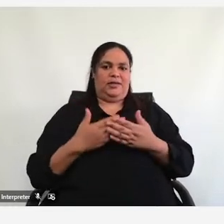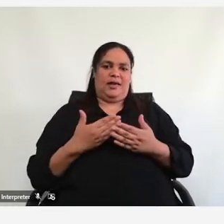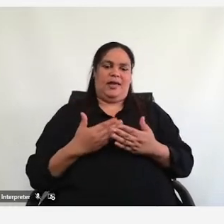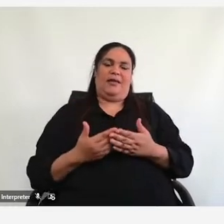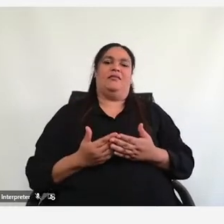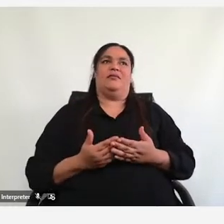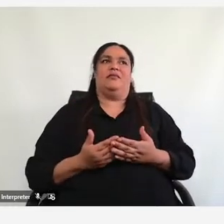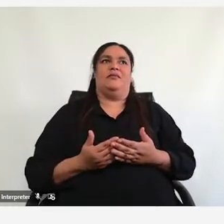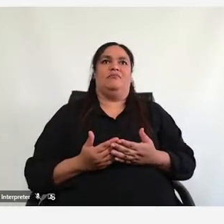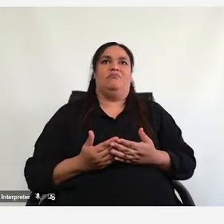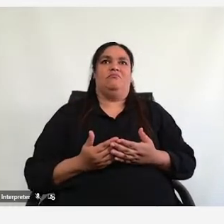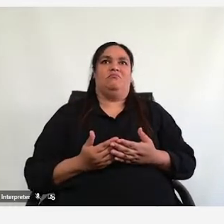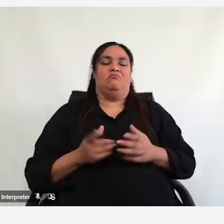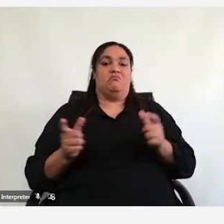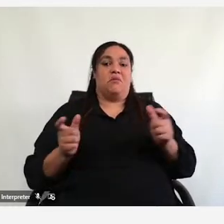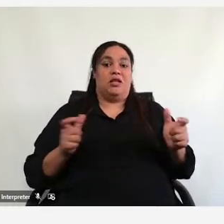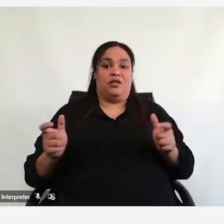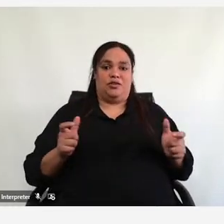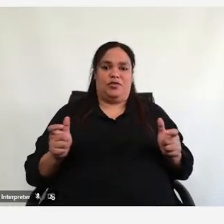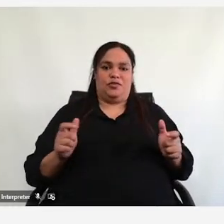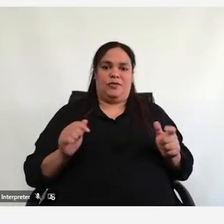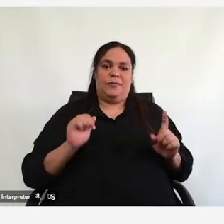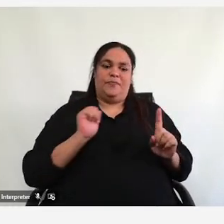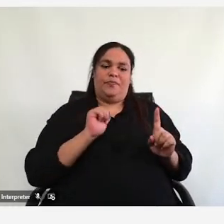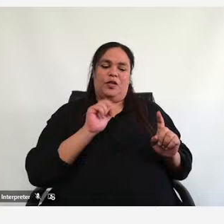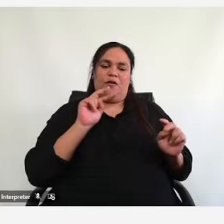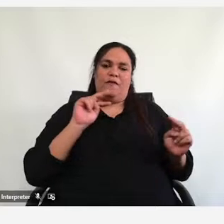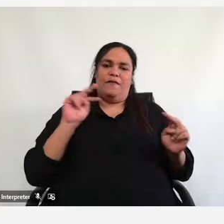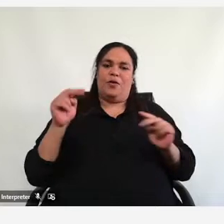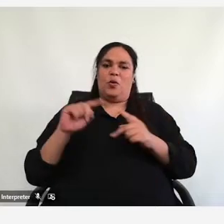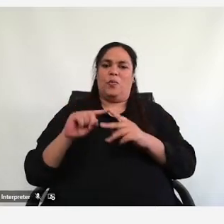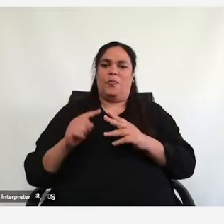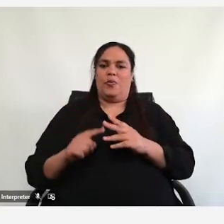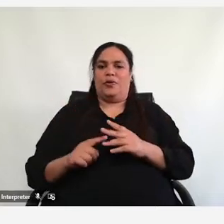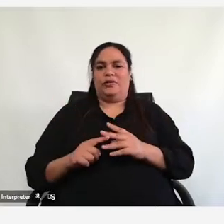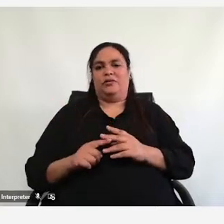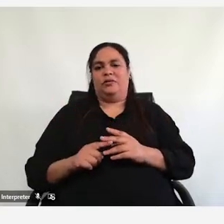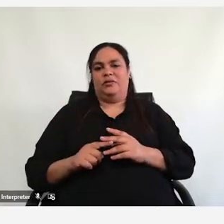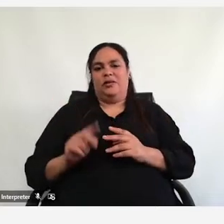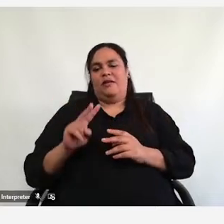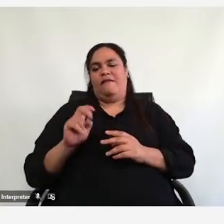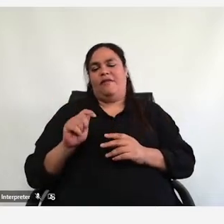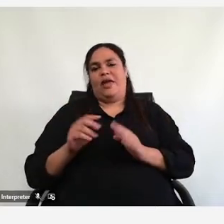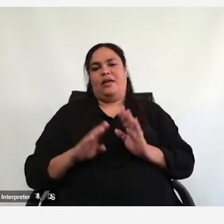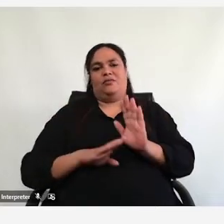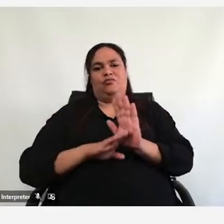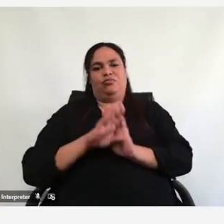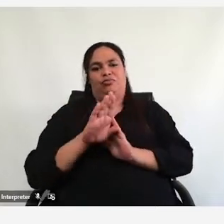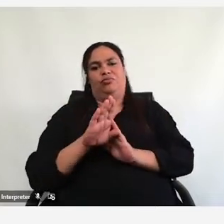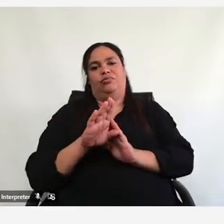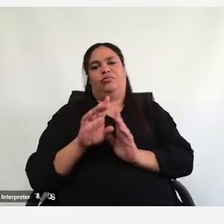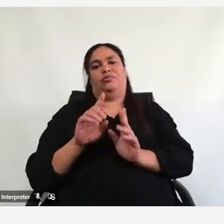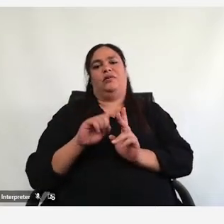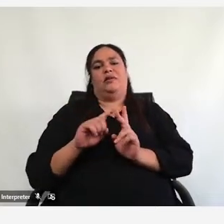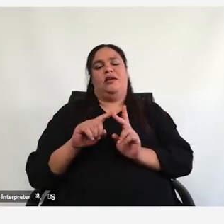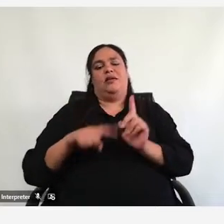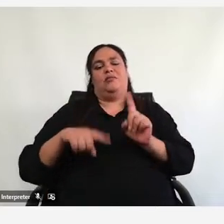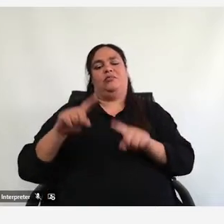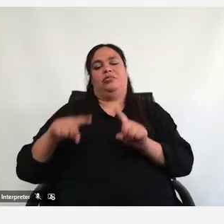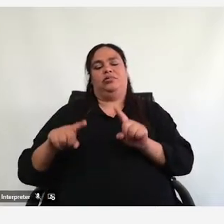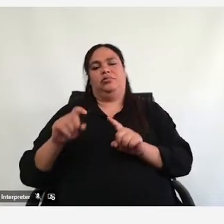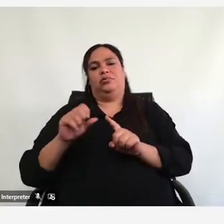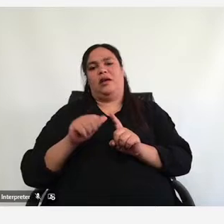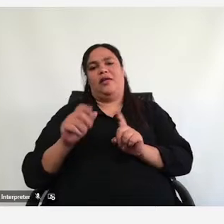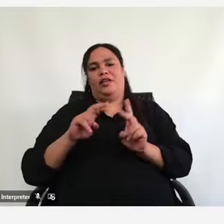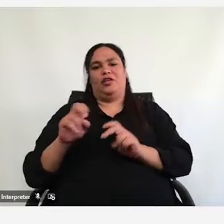to manage her viewpoints on the VAT increase, on various other issues such